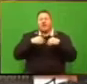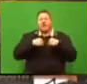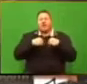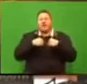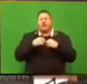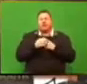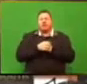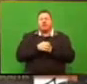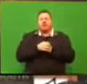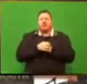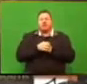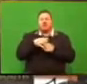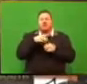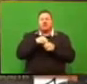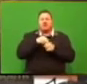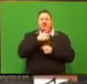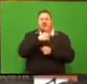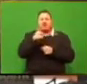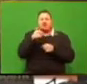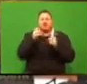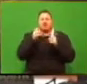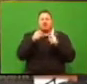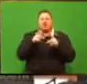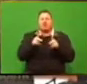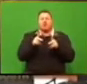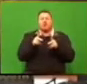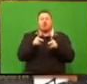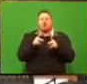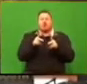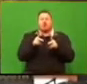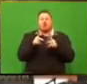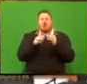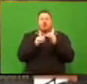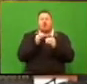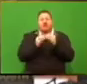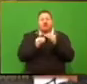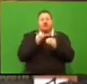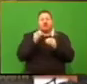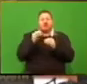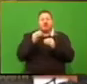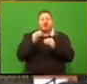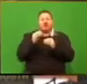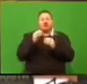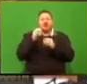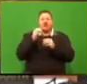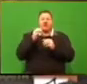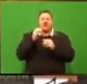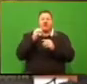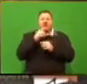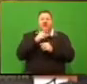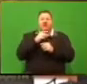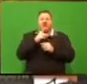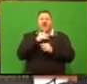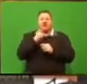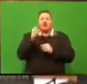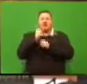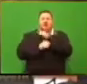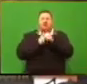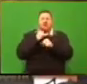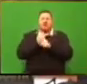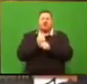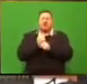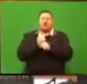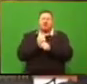with it the opportunity to address the effects of centuries of dispossession and